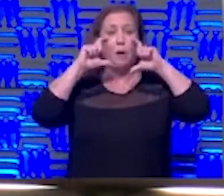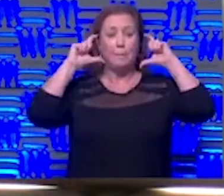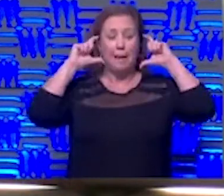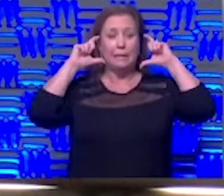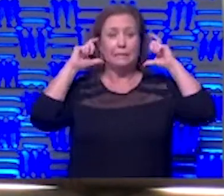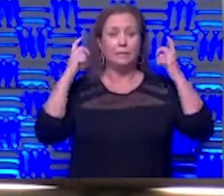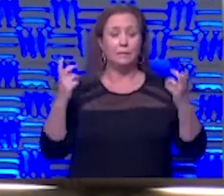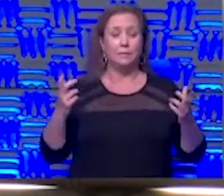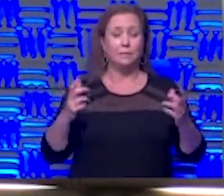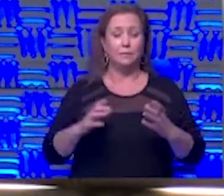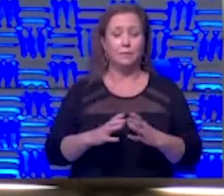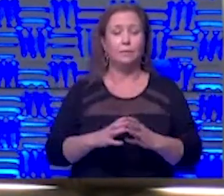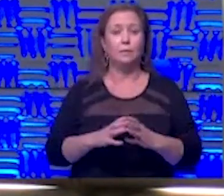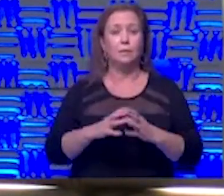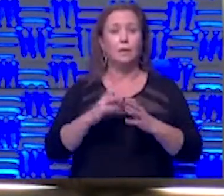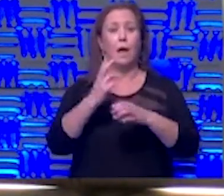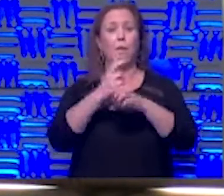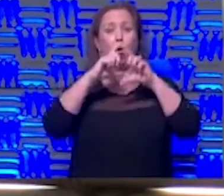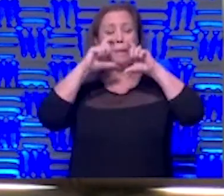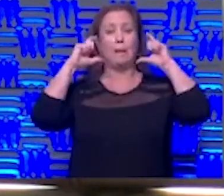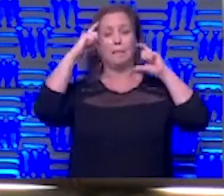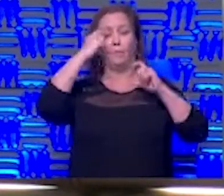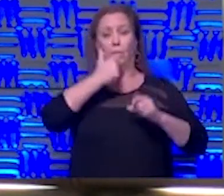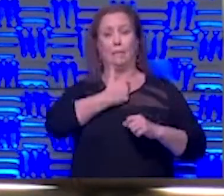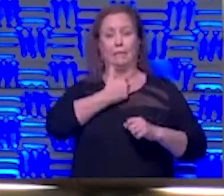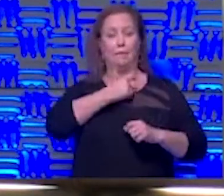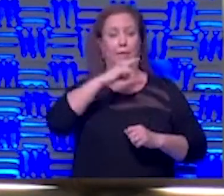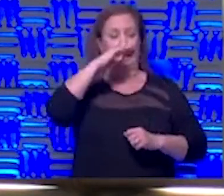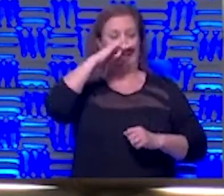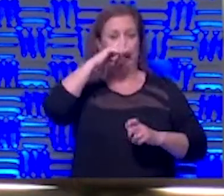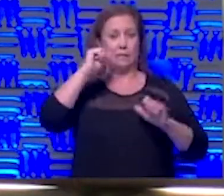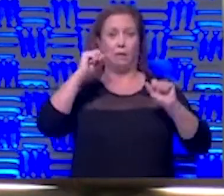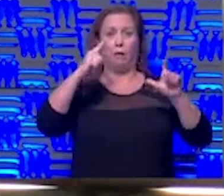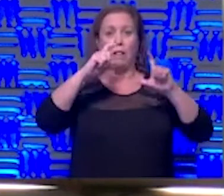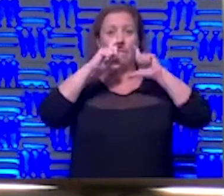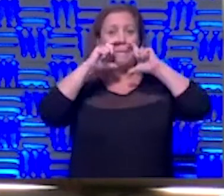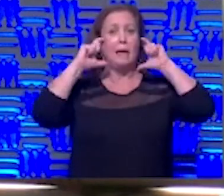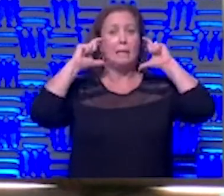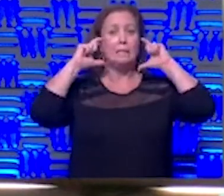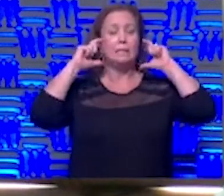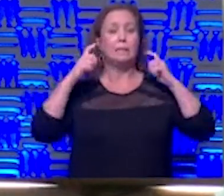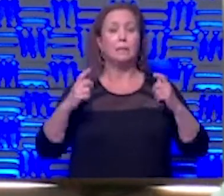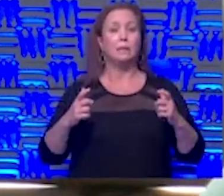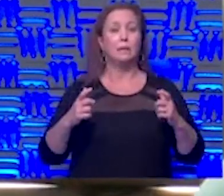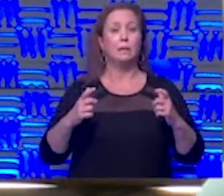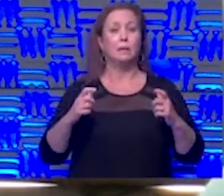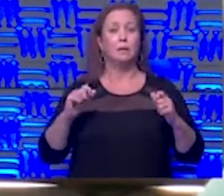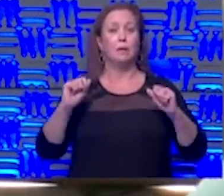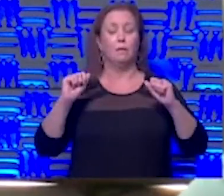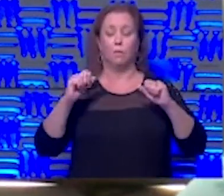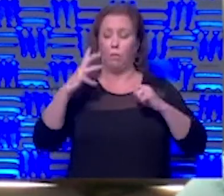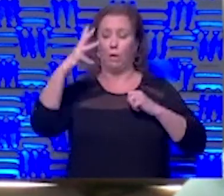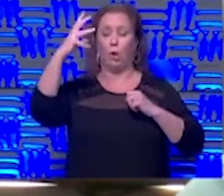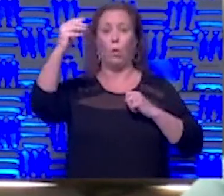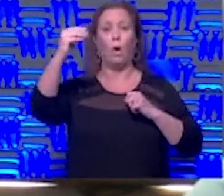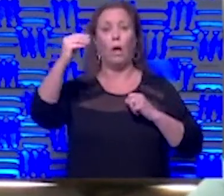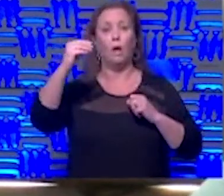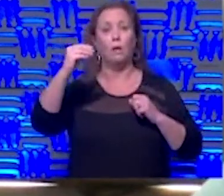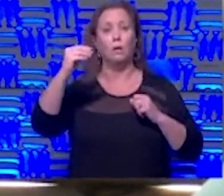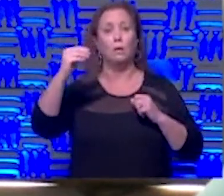I mean, I'm wearing a mask for myself. My kids, they all have a mask on them when we go out,